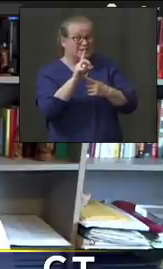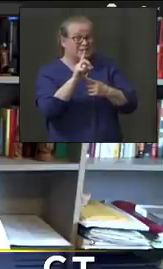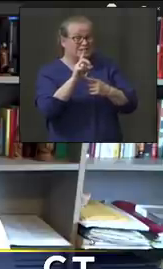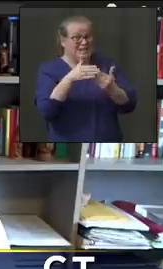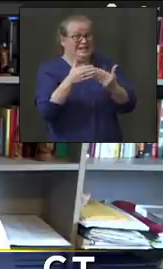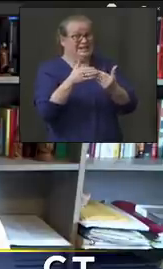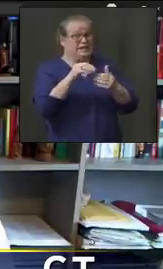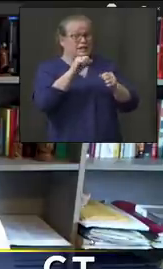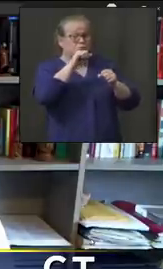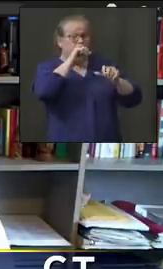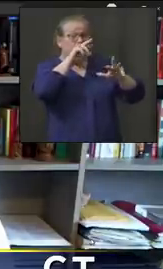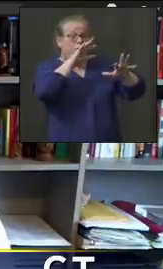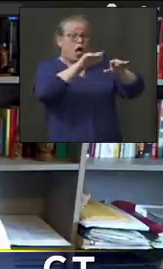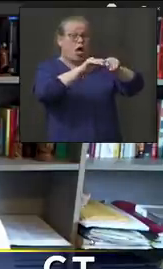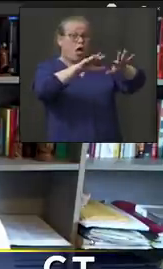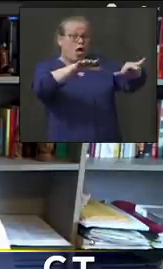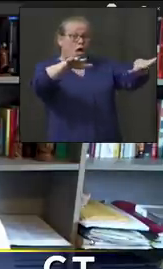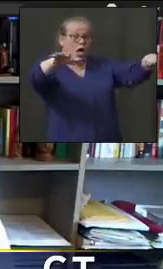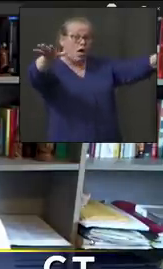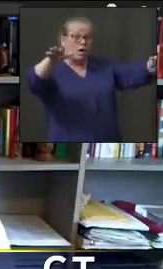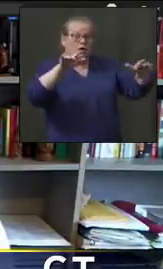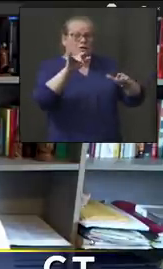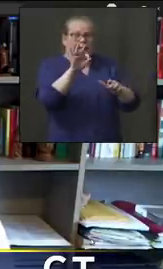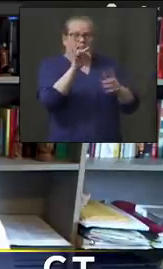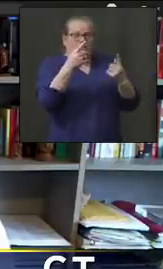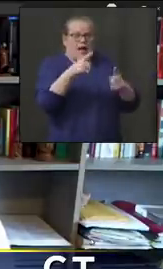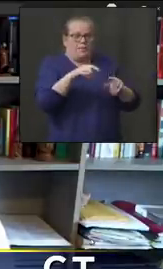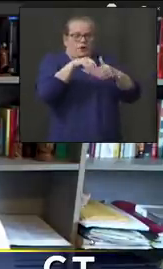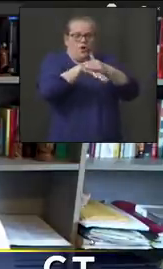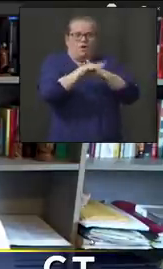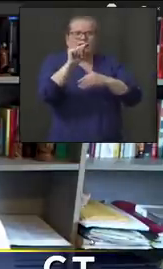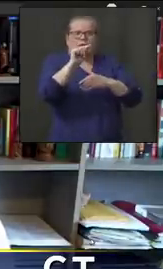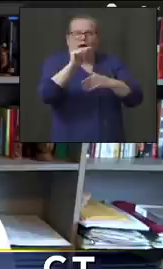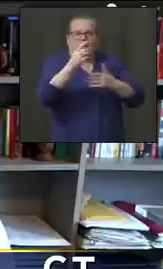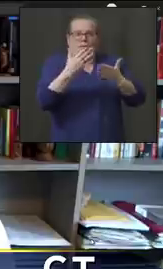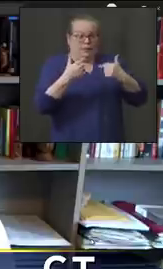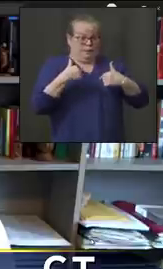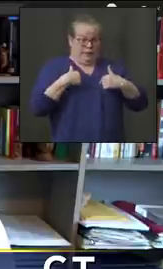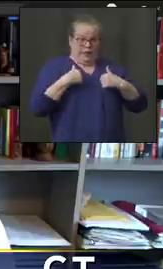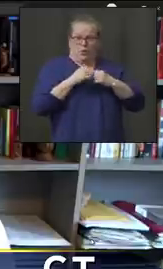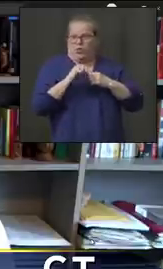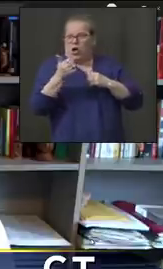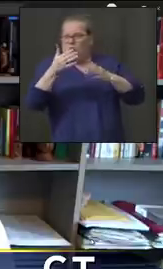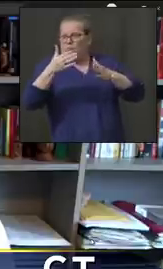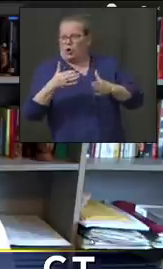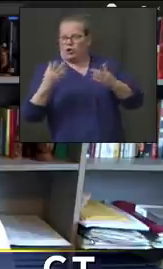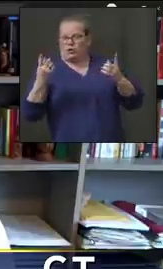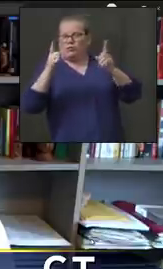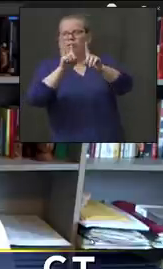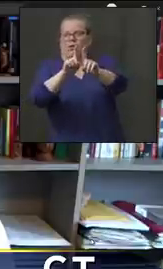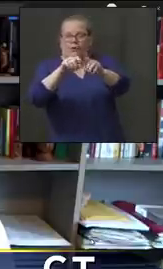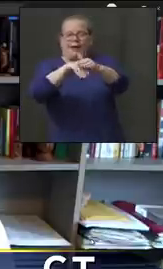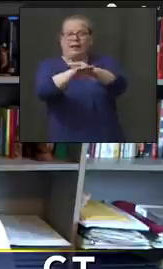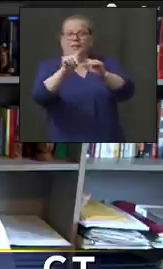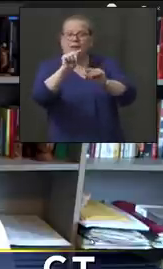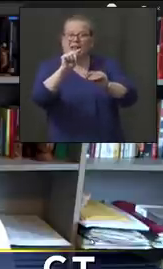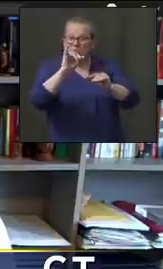space like that? Even, the outdoor restaurant's one thing, but an enclosed bathroom is something